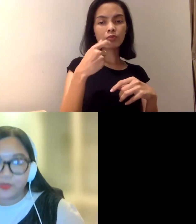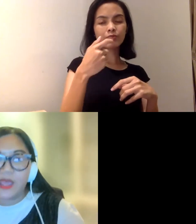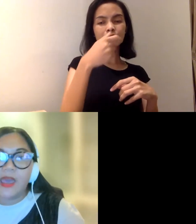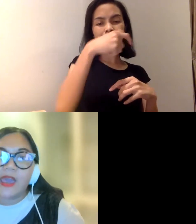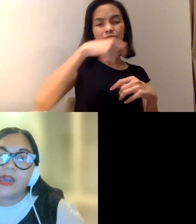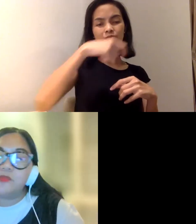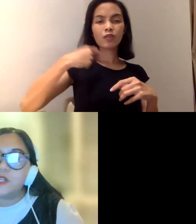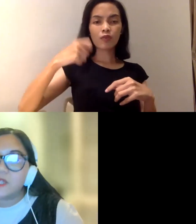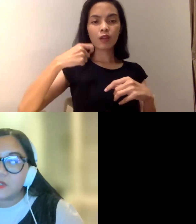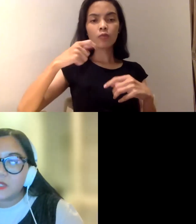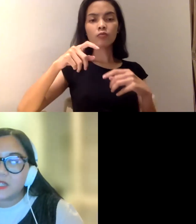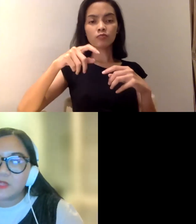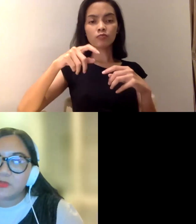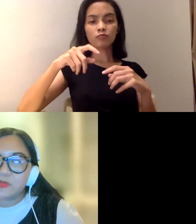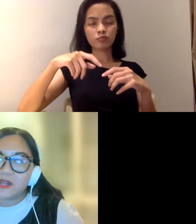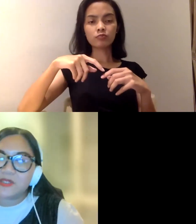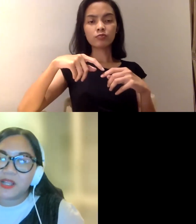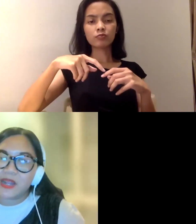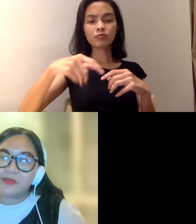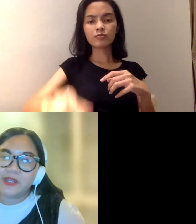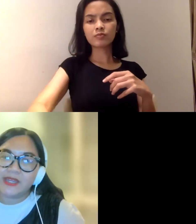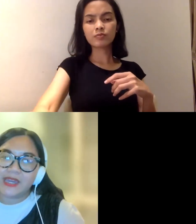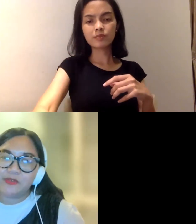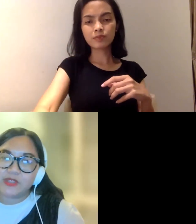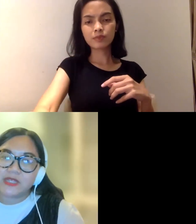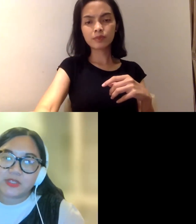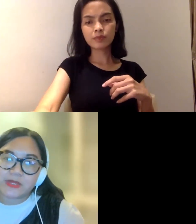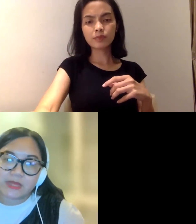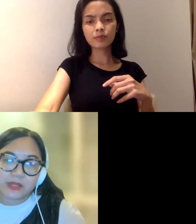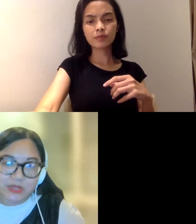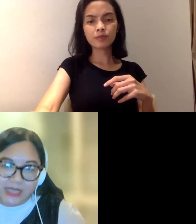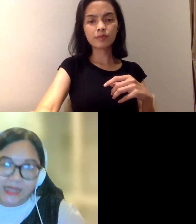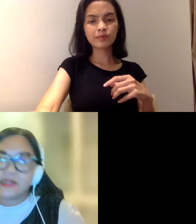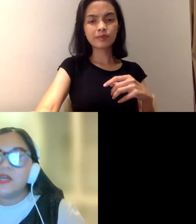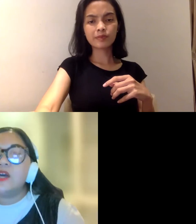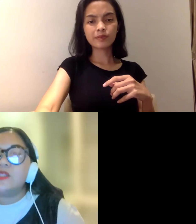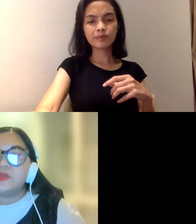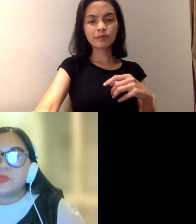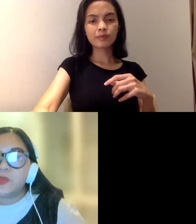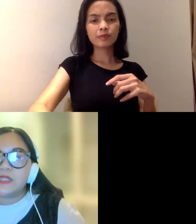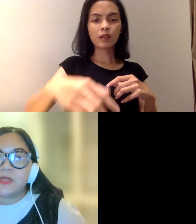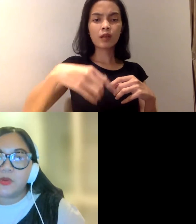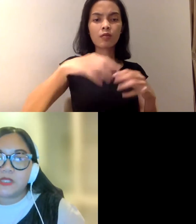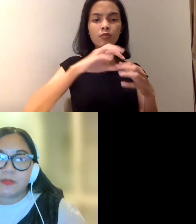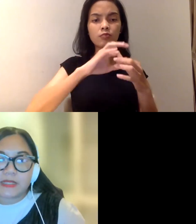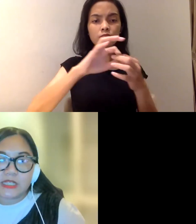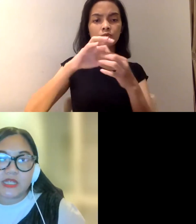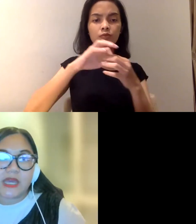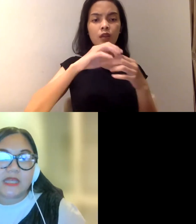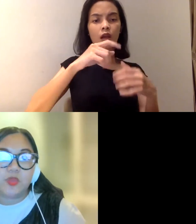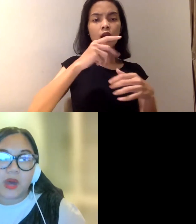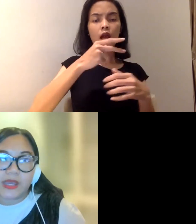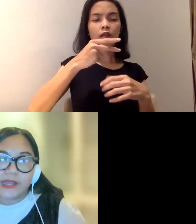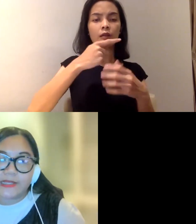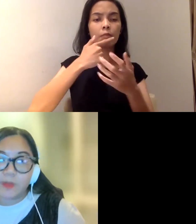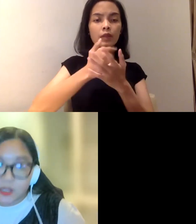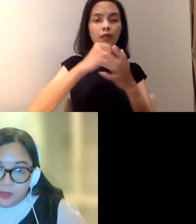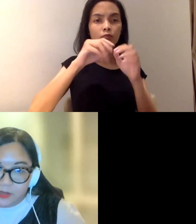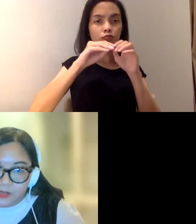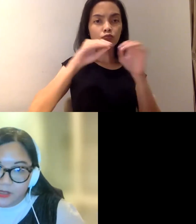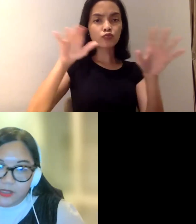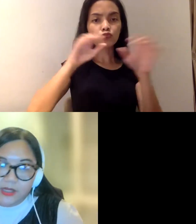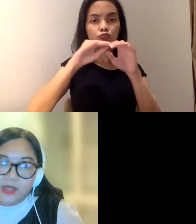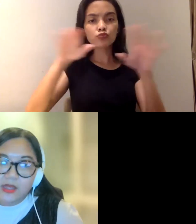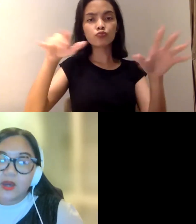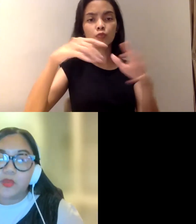2022, and British Council is proud to collaborate again with 100% Manusia to spread this important message as wide as